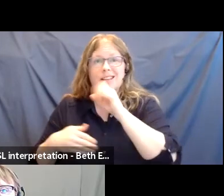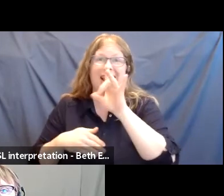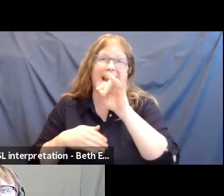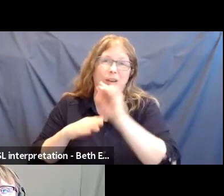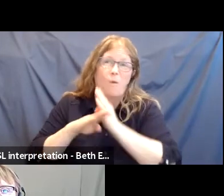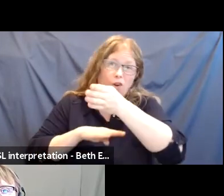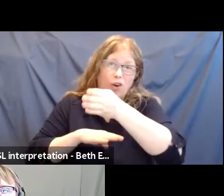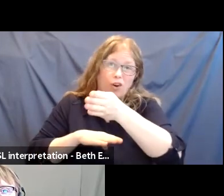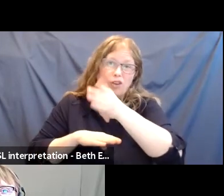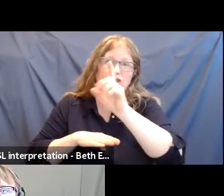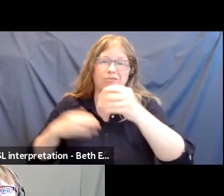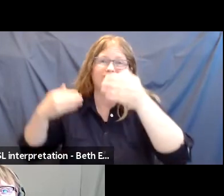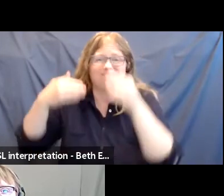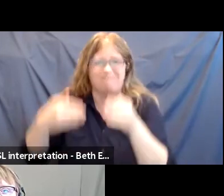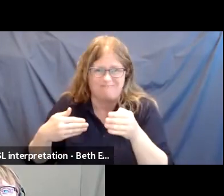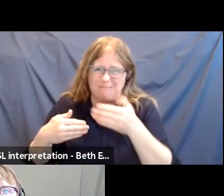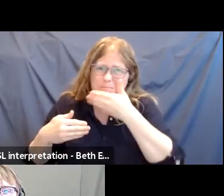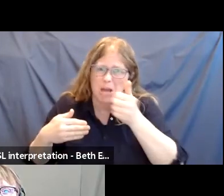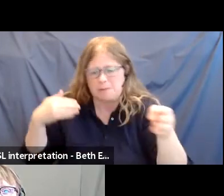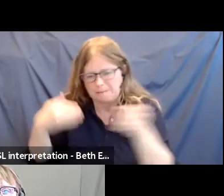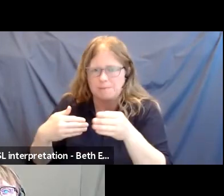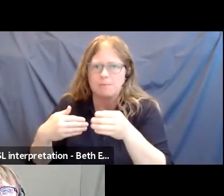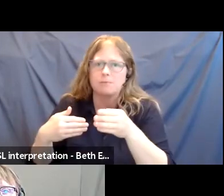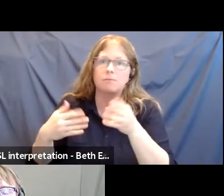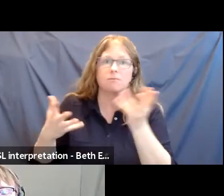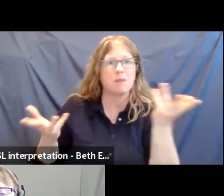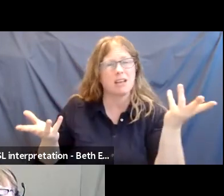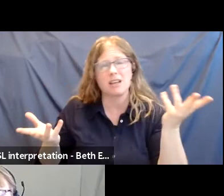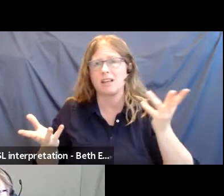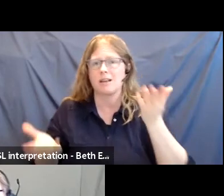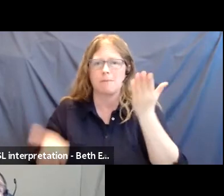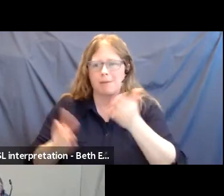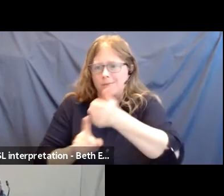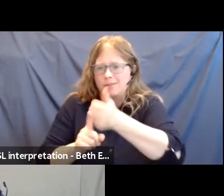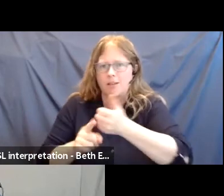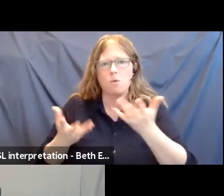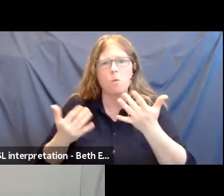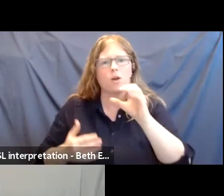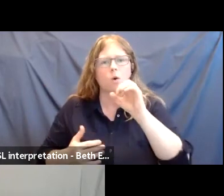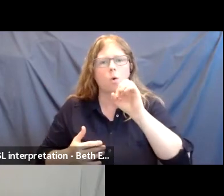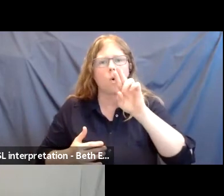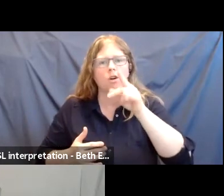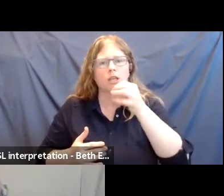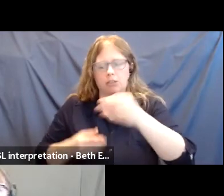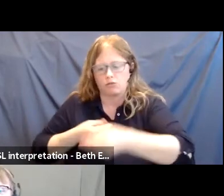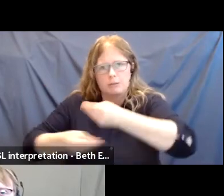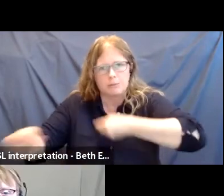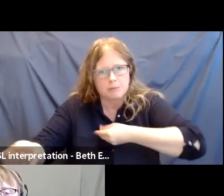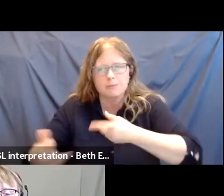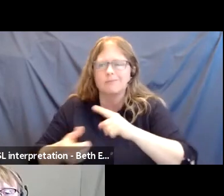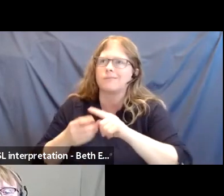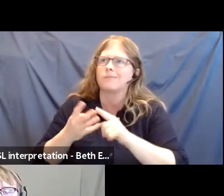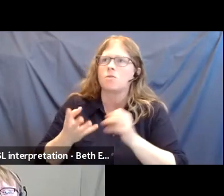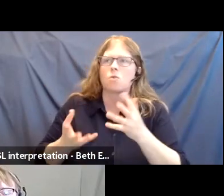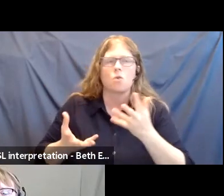just a line in the sand that we could draw, but we could argue older or younger. I think that maybe we should shorten the duration, but for those, but